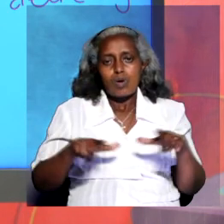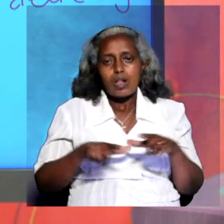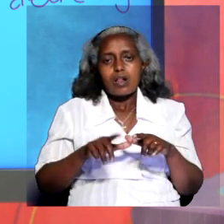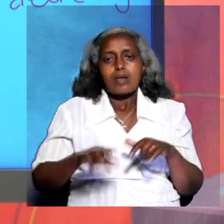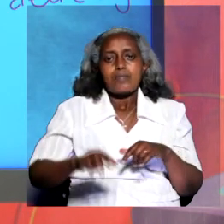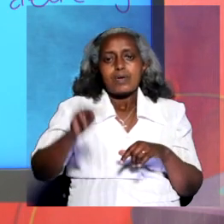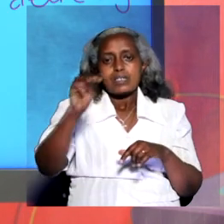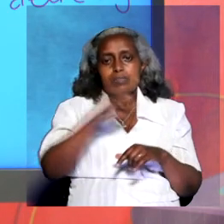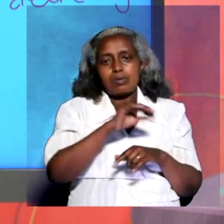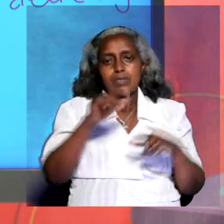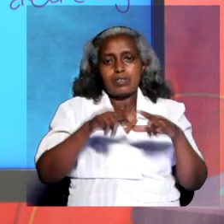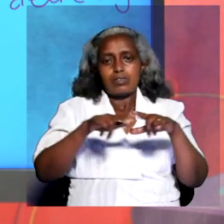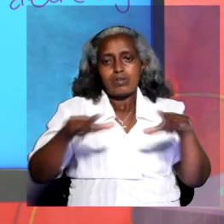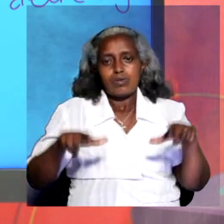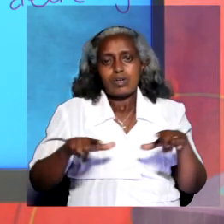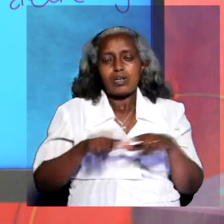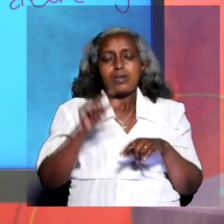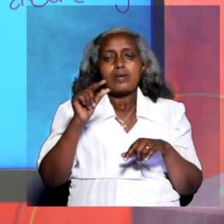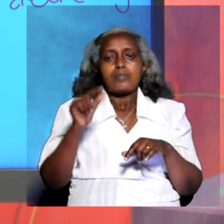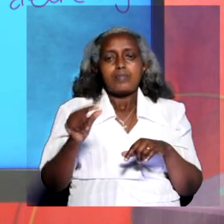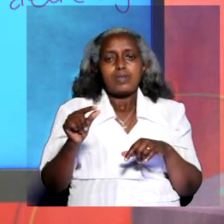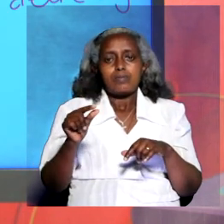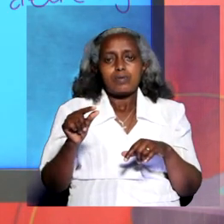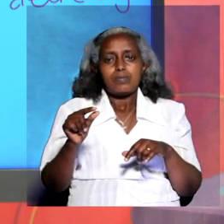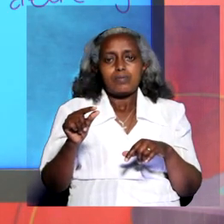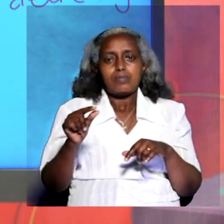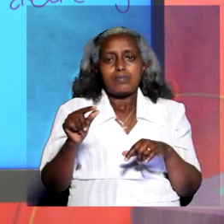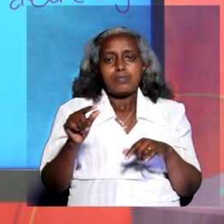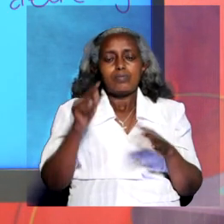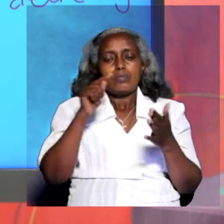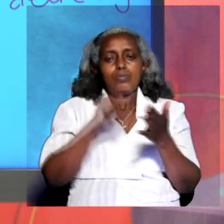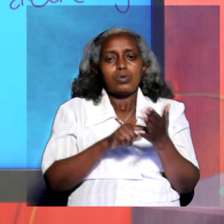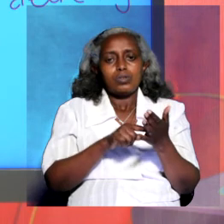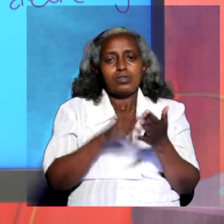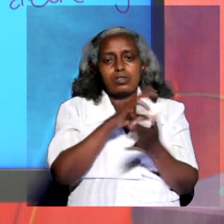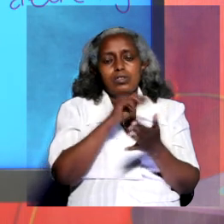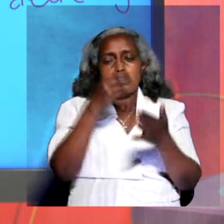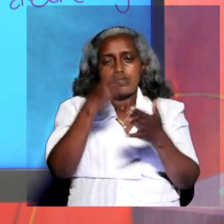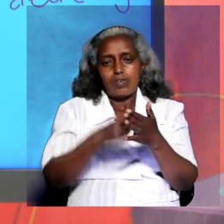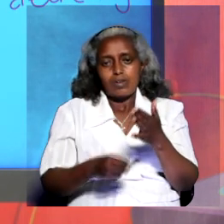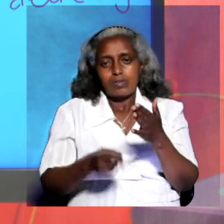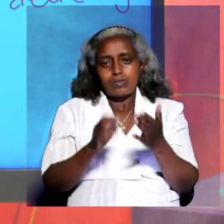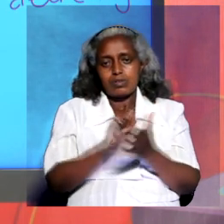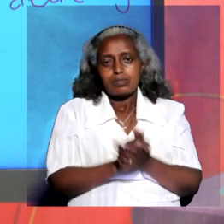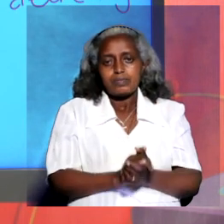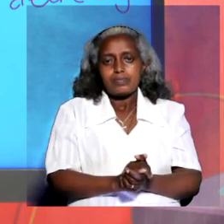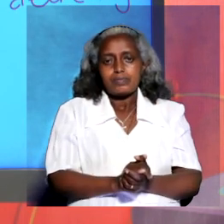maximum and the local minimum points and values.